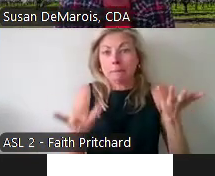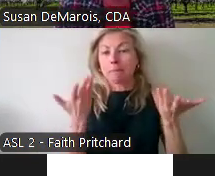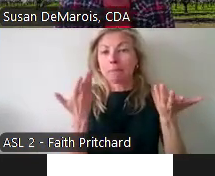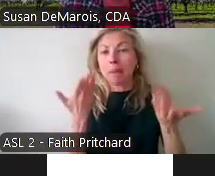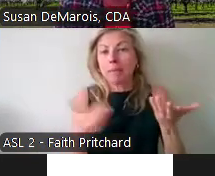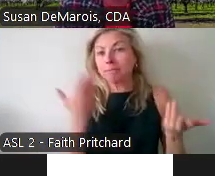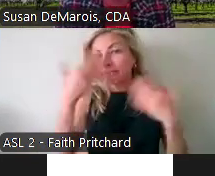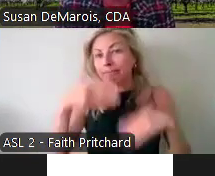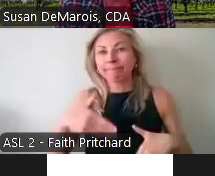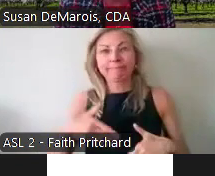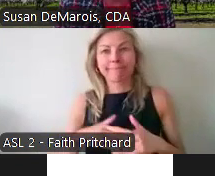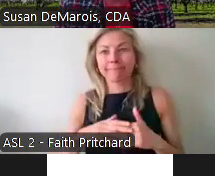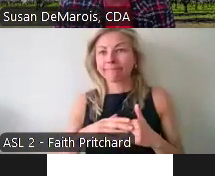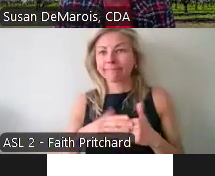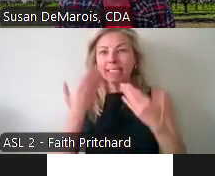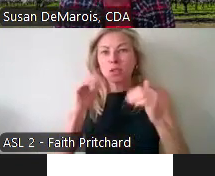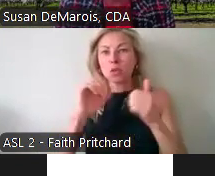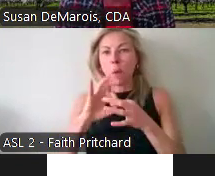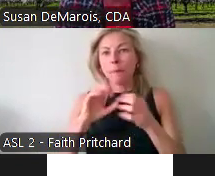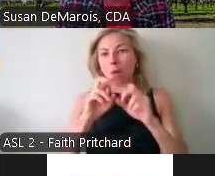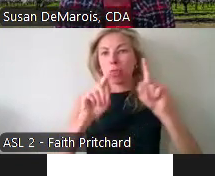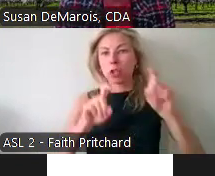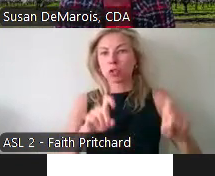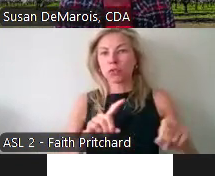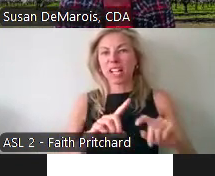will be doing some additional